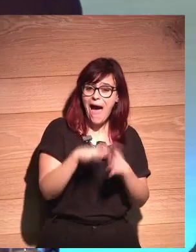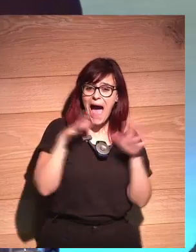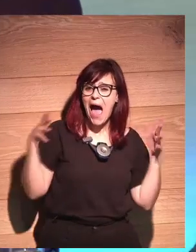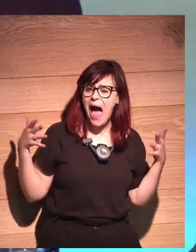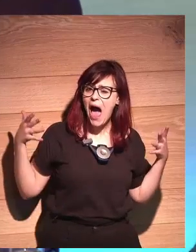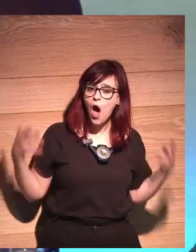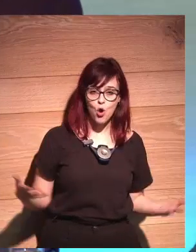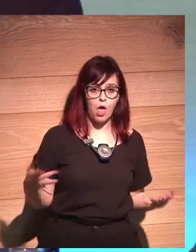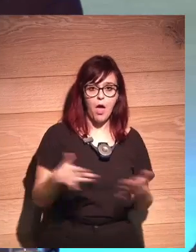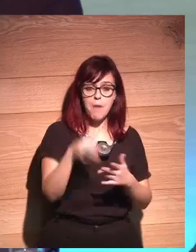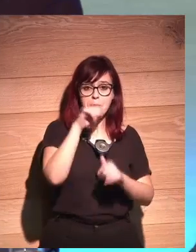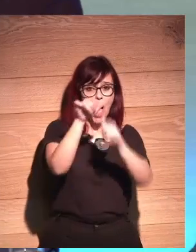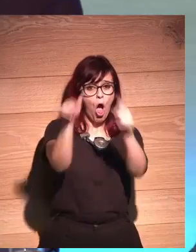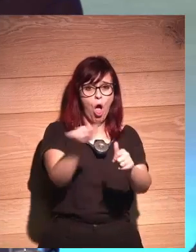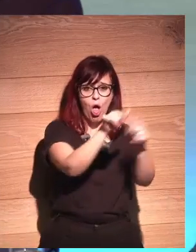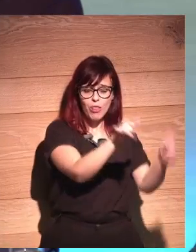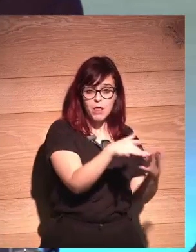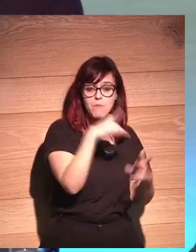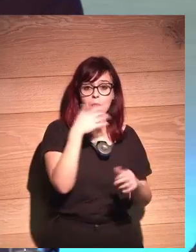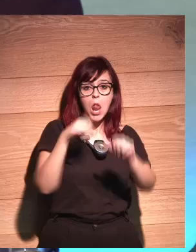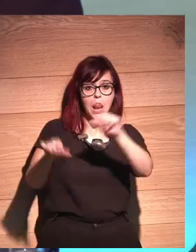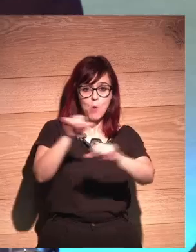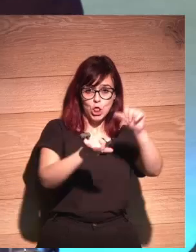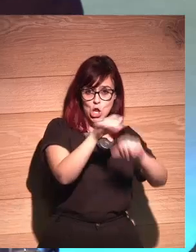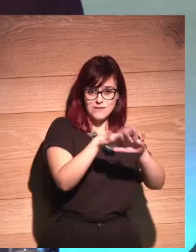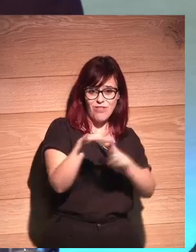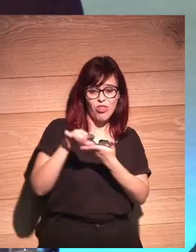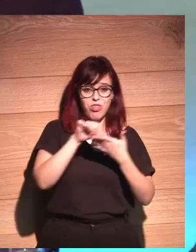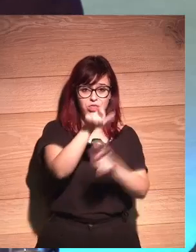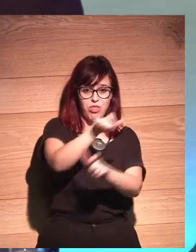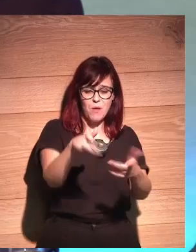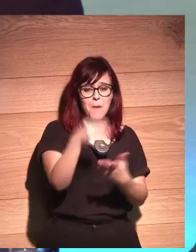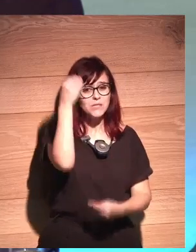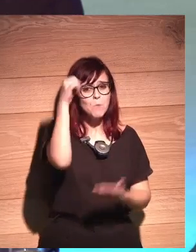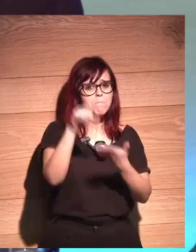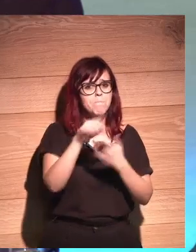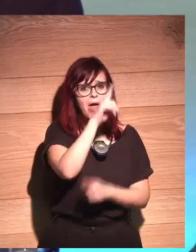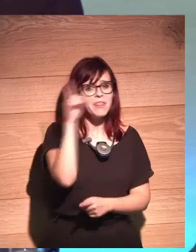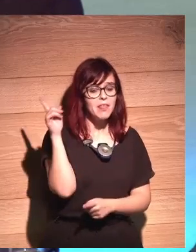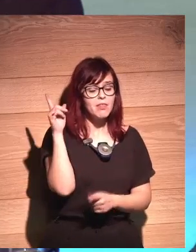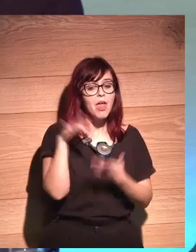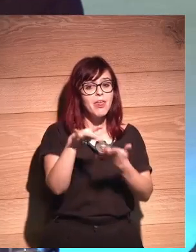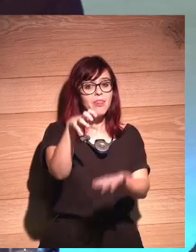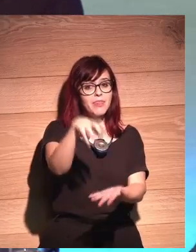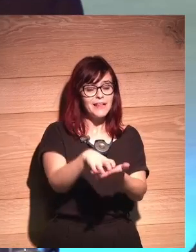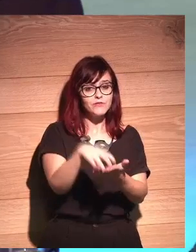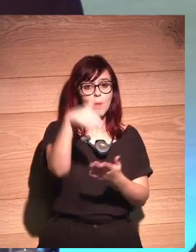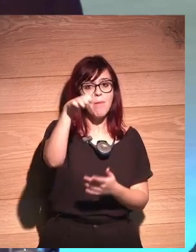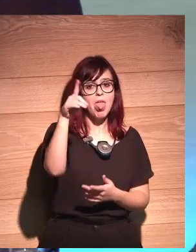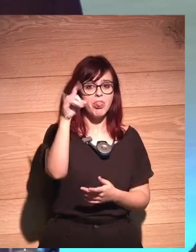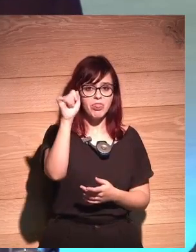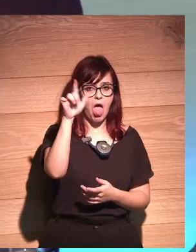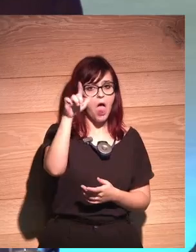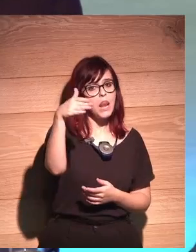collective process of knowledge works. I think we have many examples of citizen labs. In Madrid,